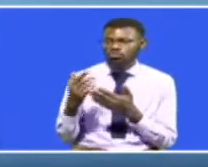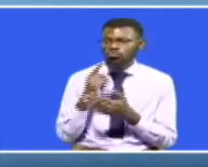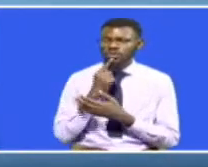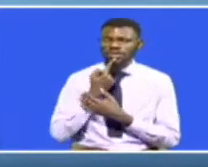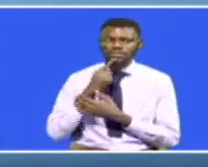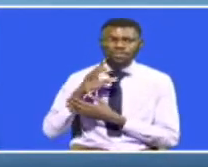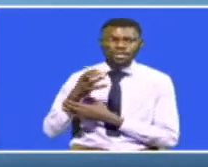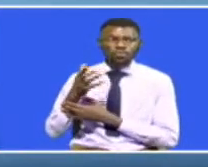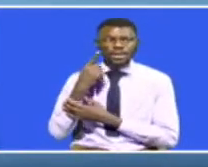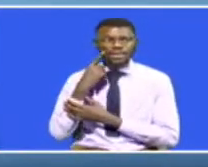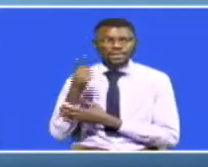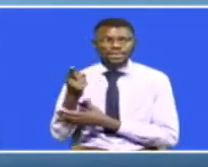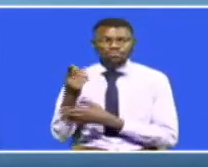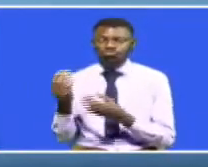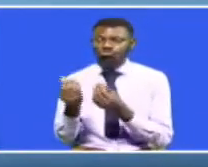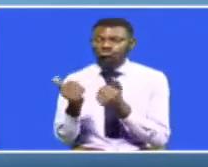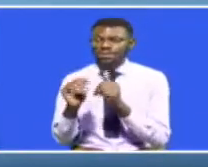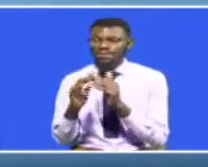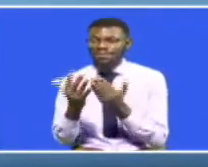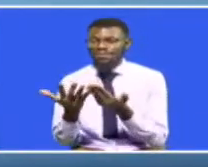dubbed as Senate